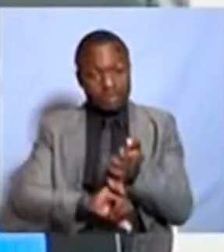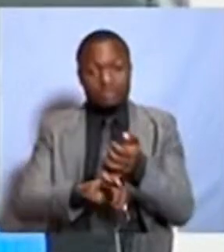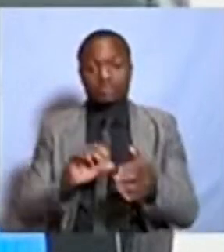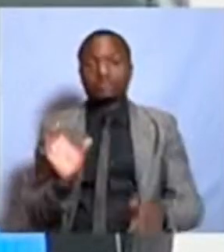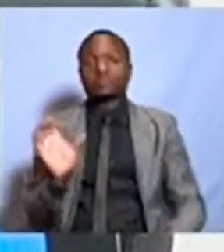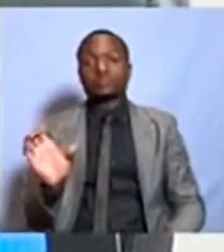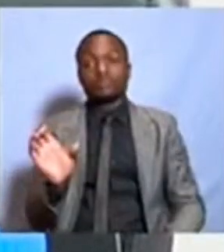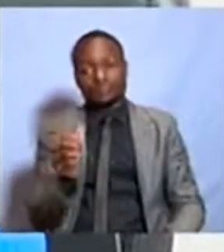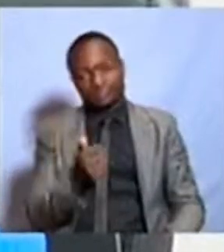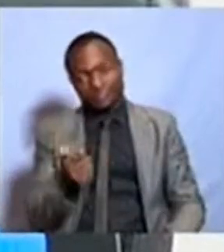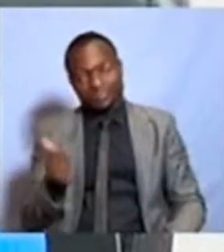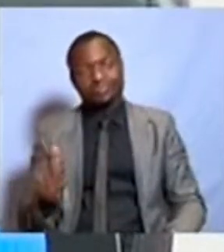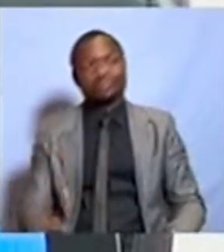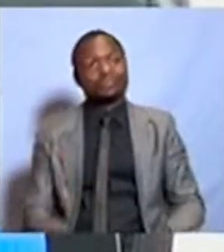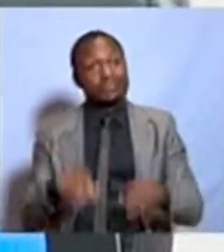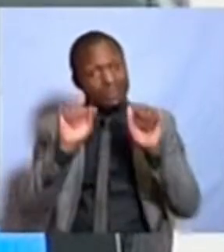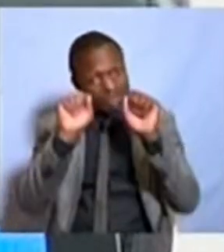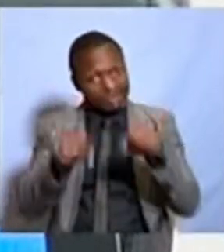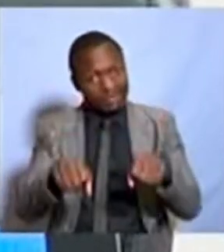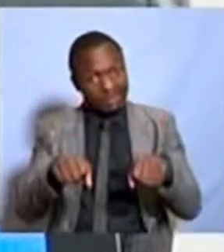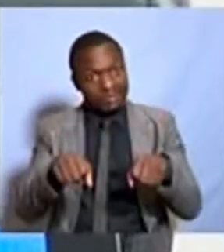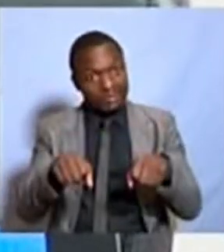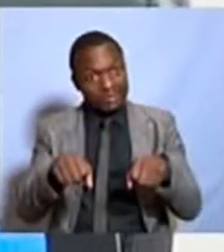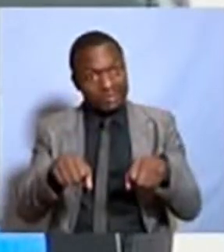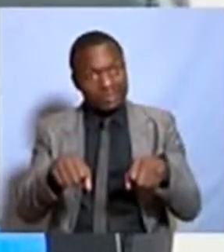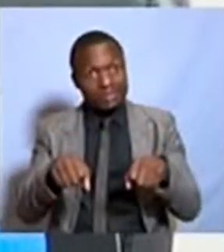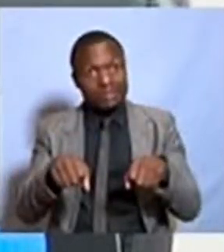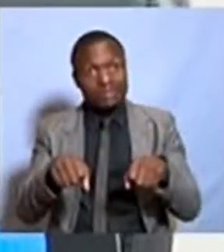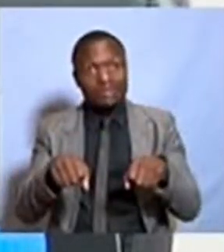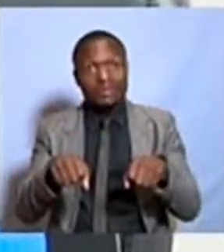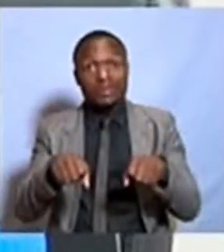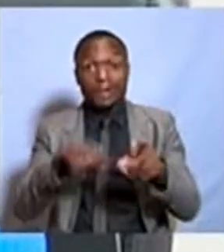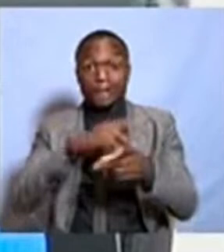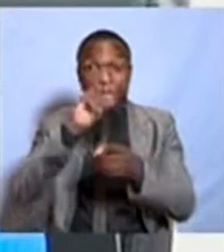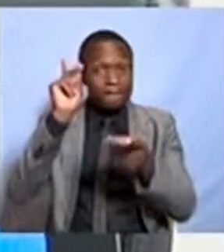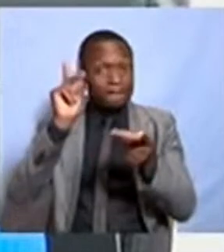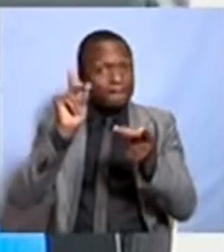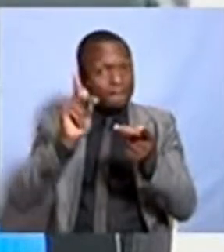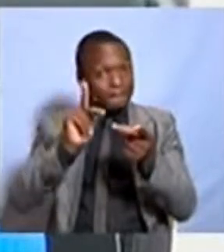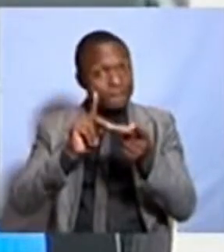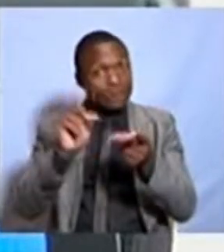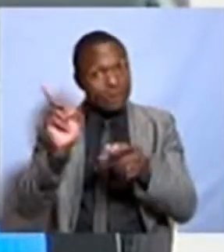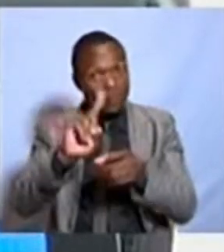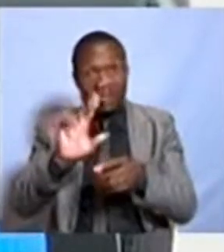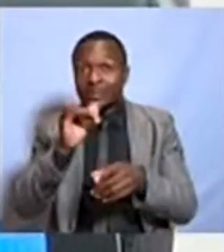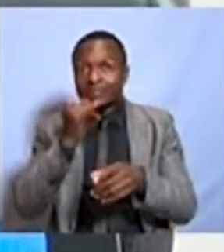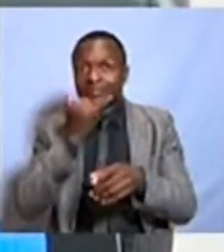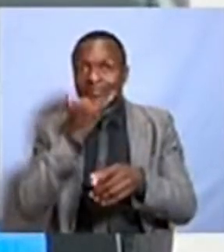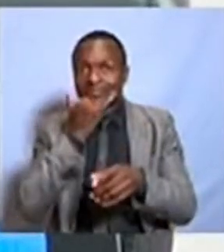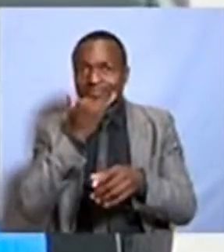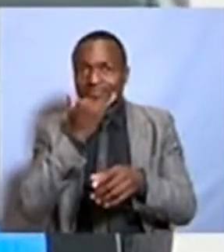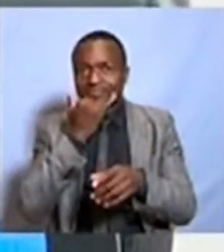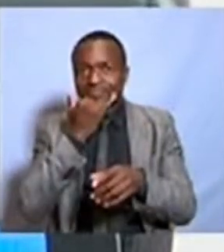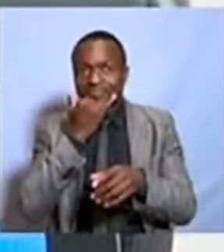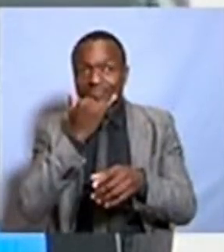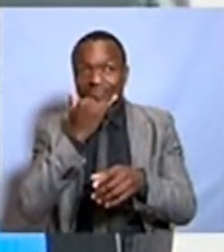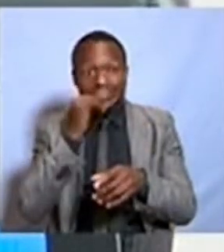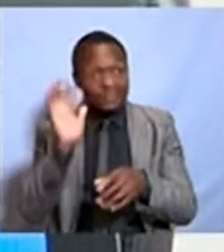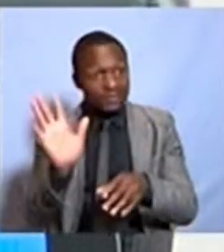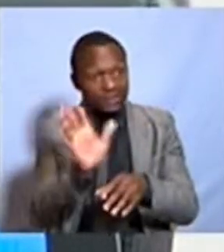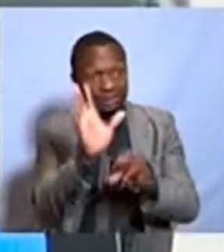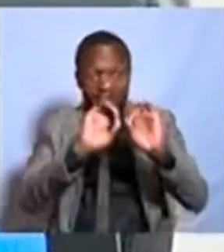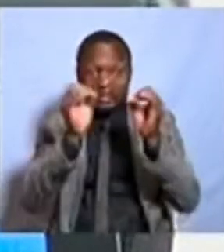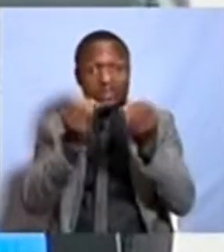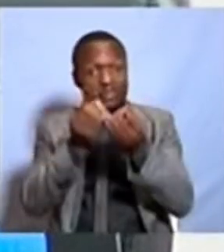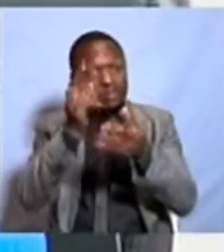on. Can you be categorical? Where have we gone wrong? Just like your existence, what